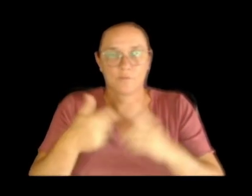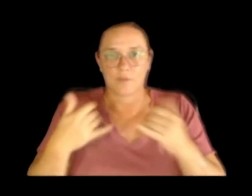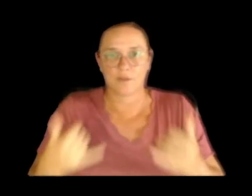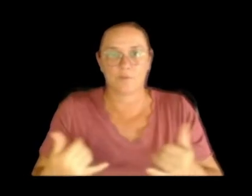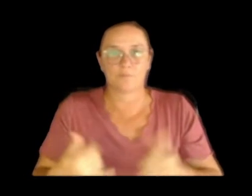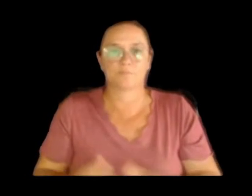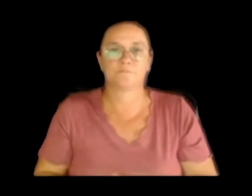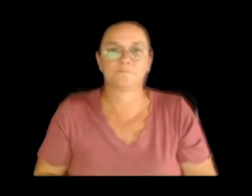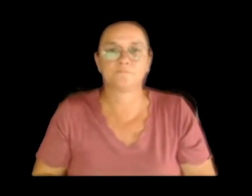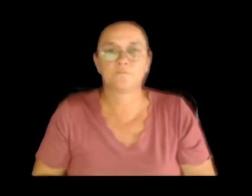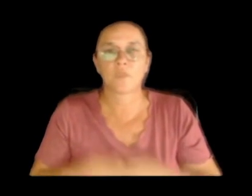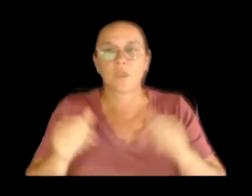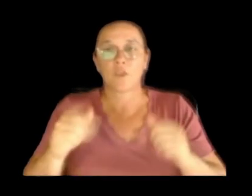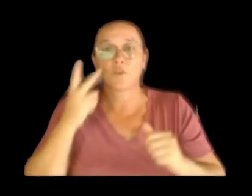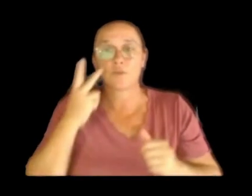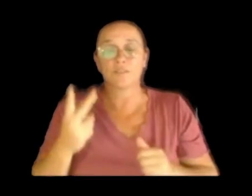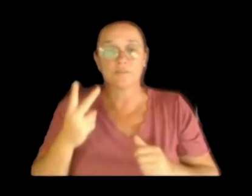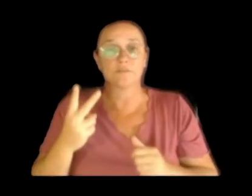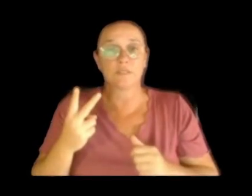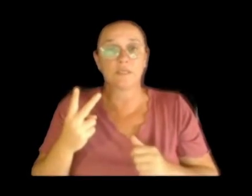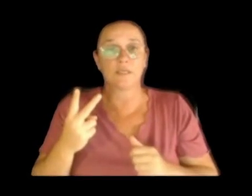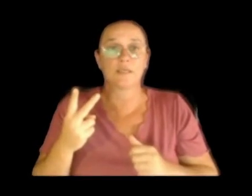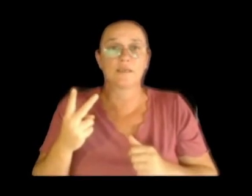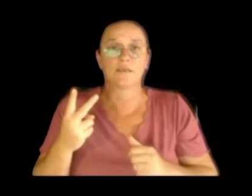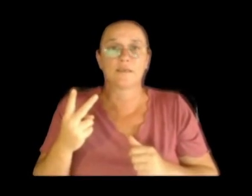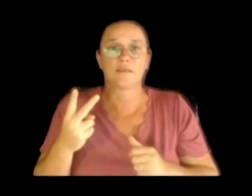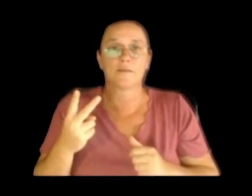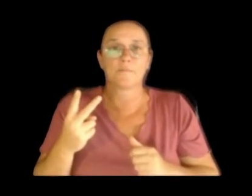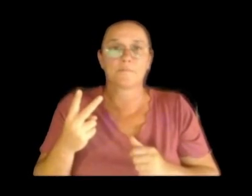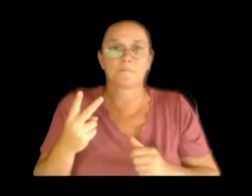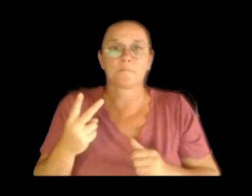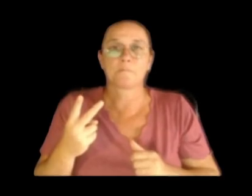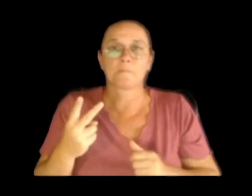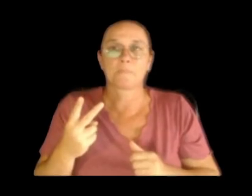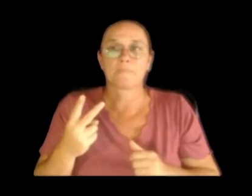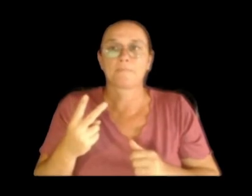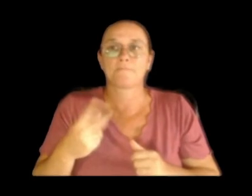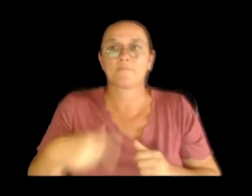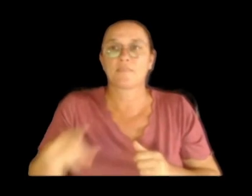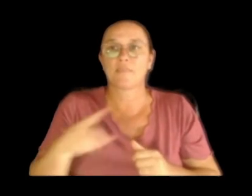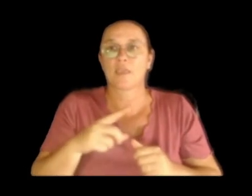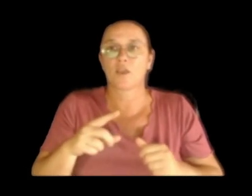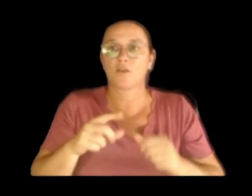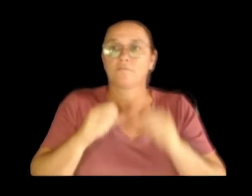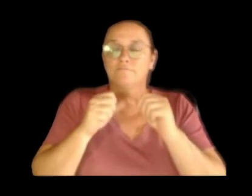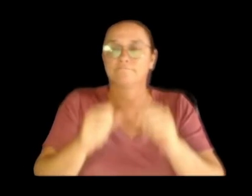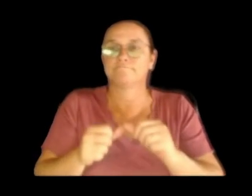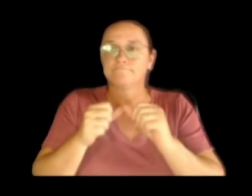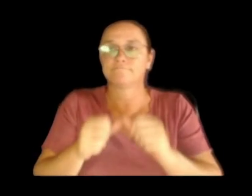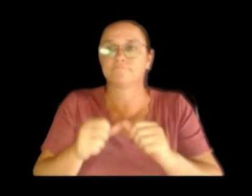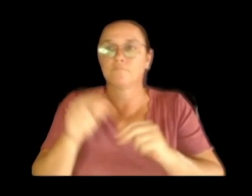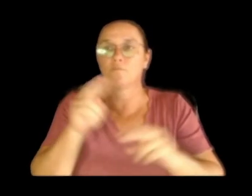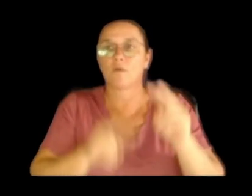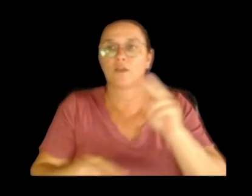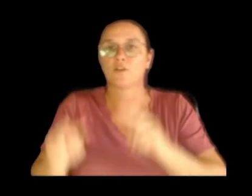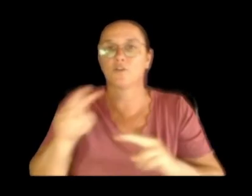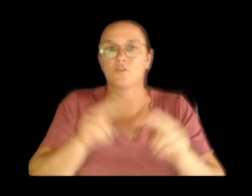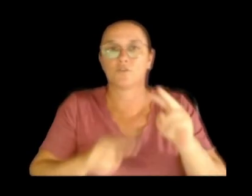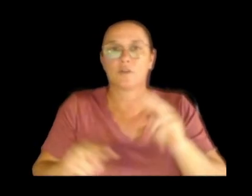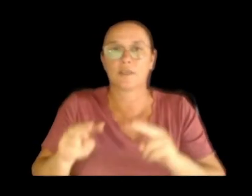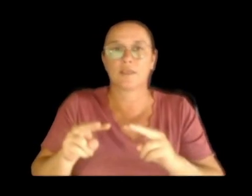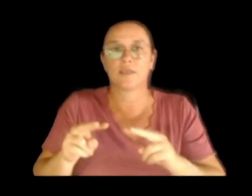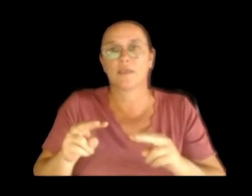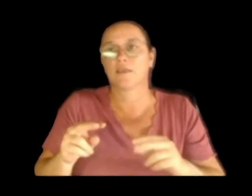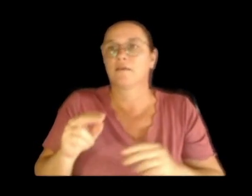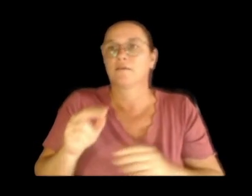As you see here, there has been a lapse in appropriations from the USGS. They continue to maintain monitoring networks and issue updates and